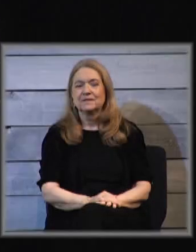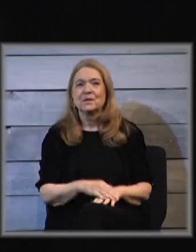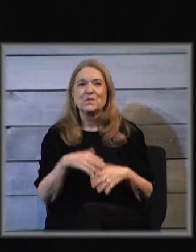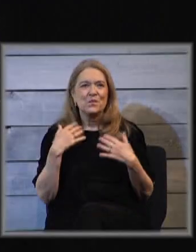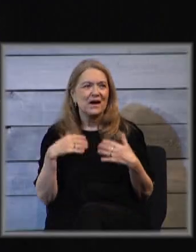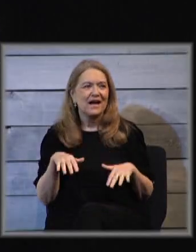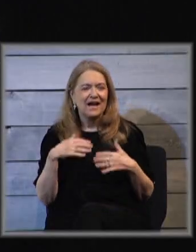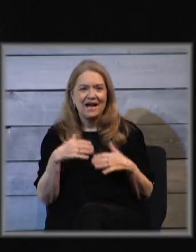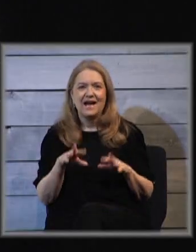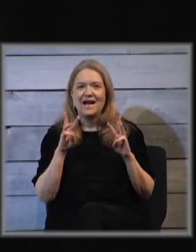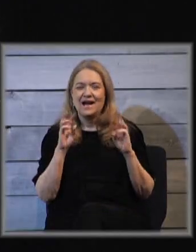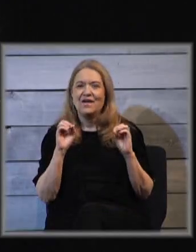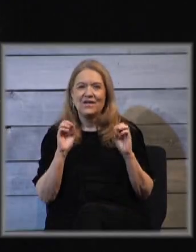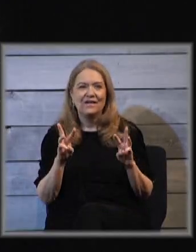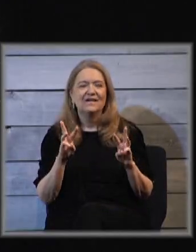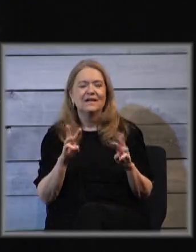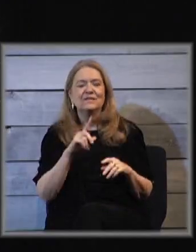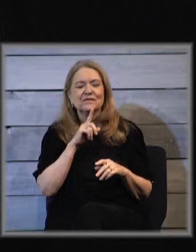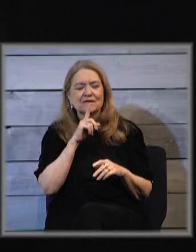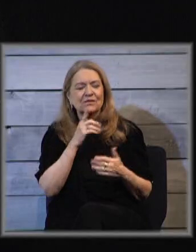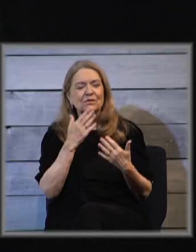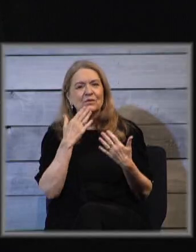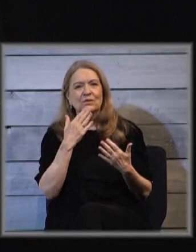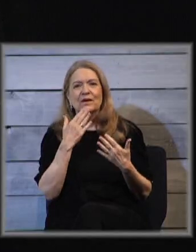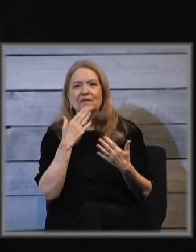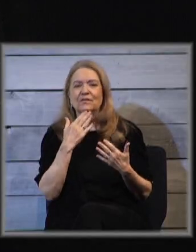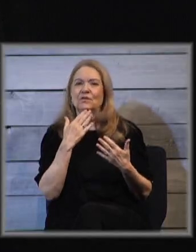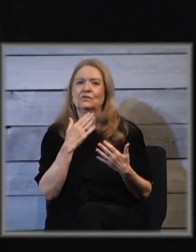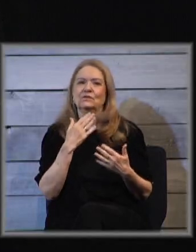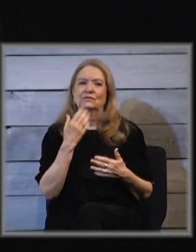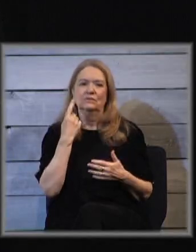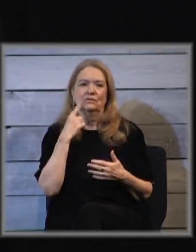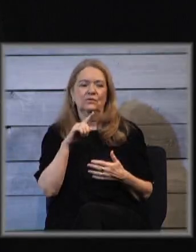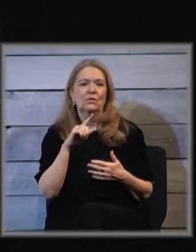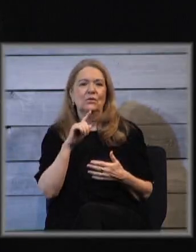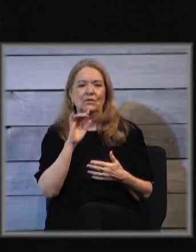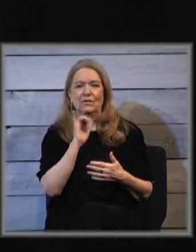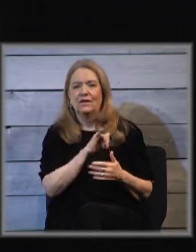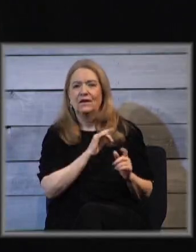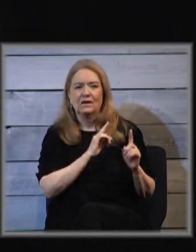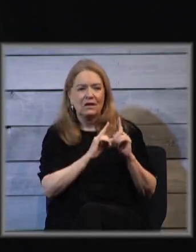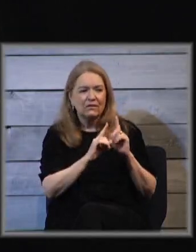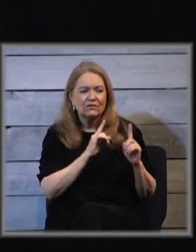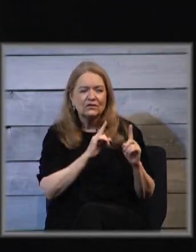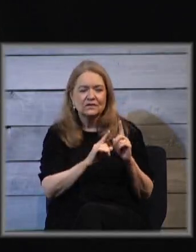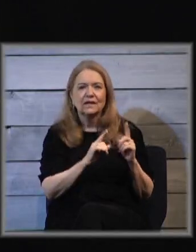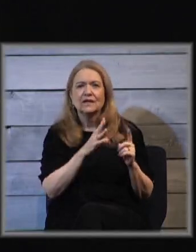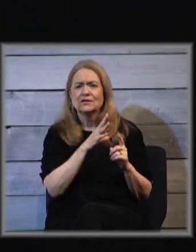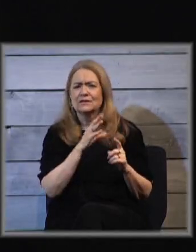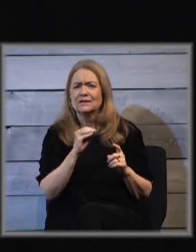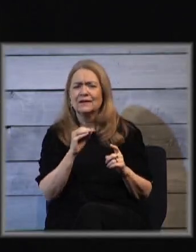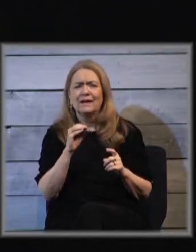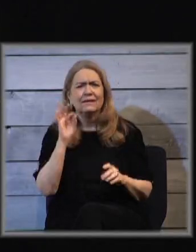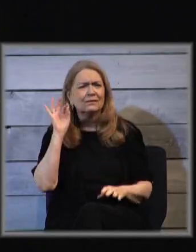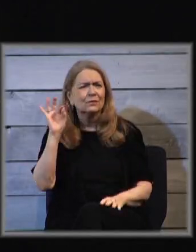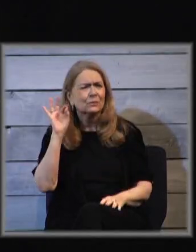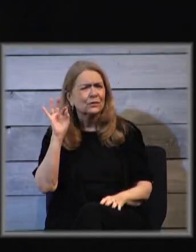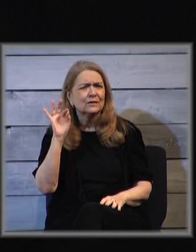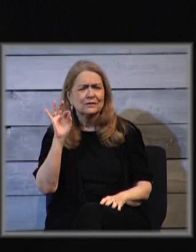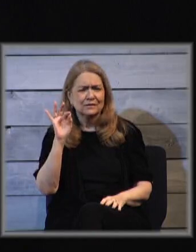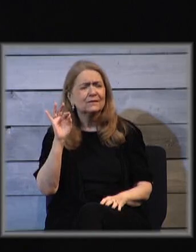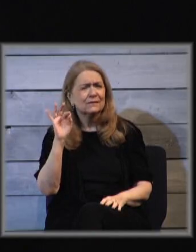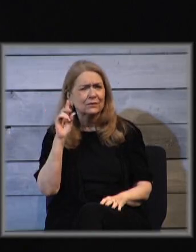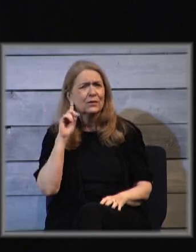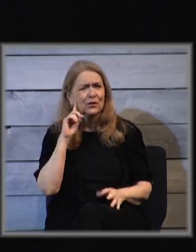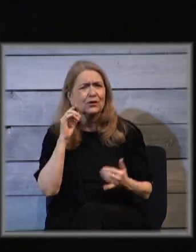Wow. I'm so grateful for this conversation and then this message that we've heard